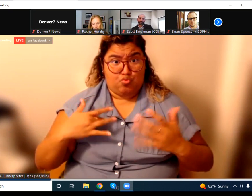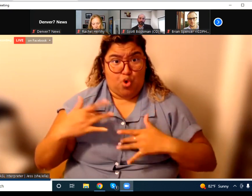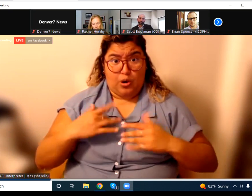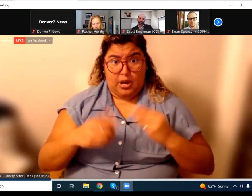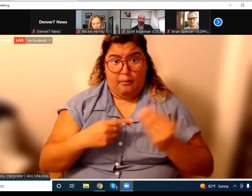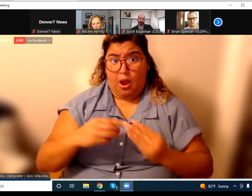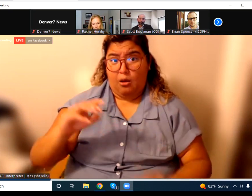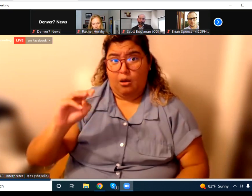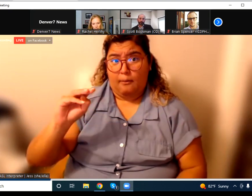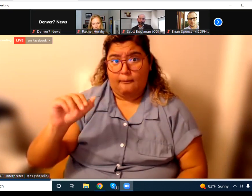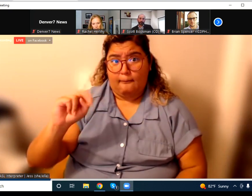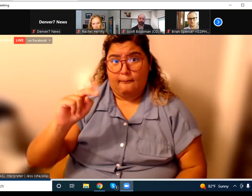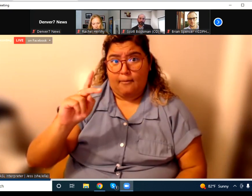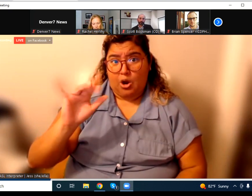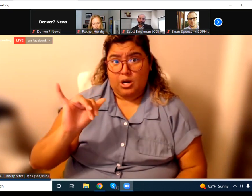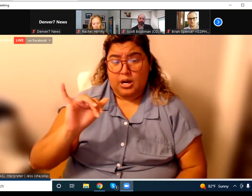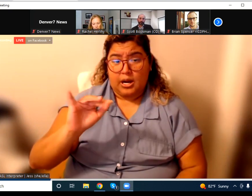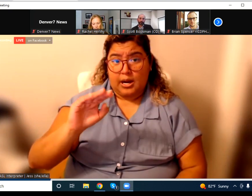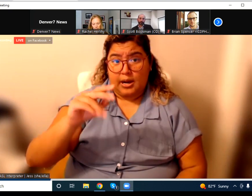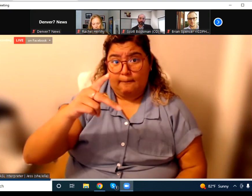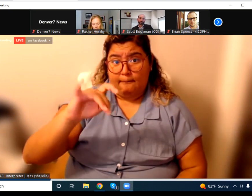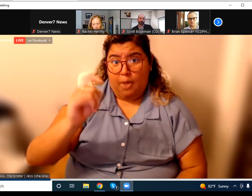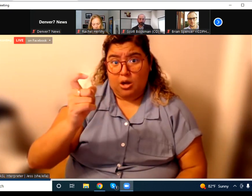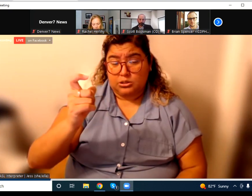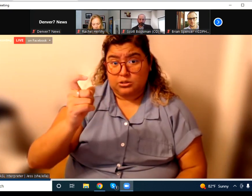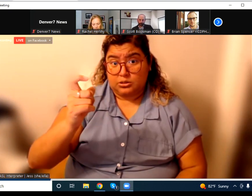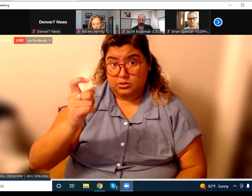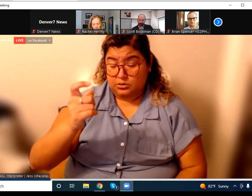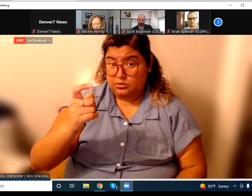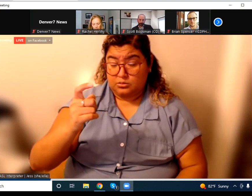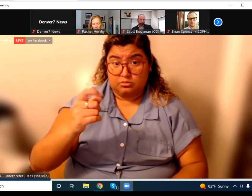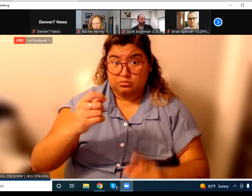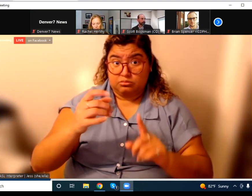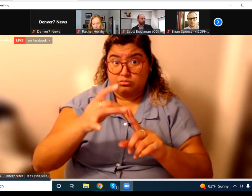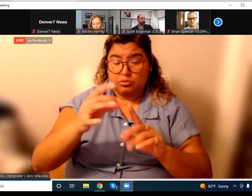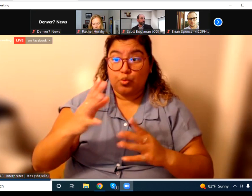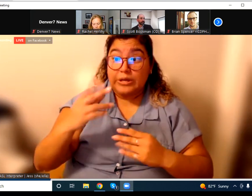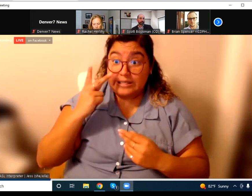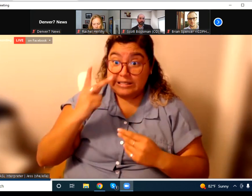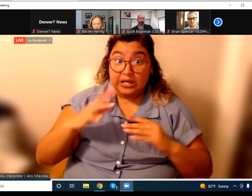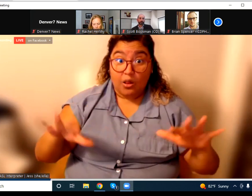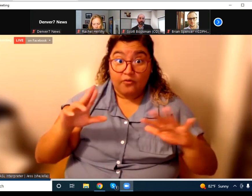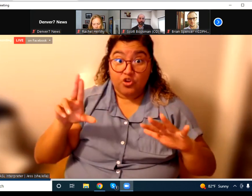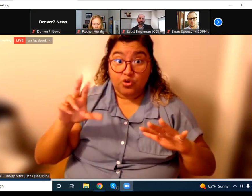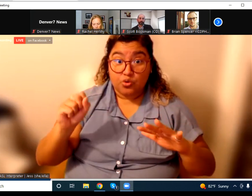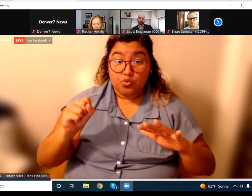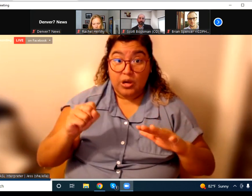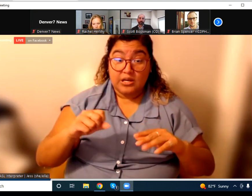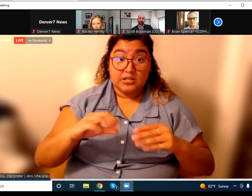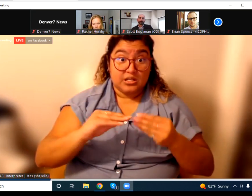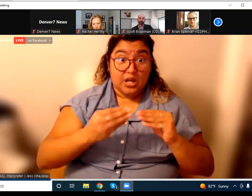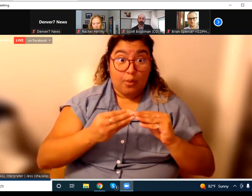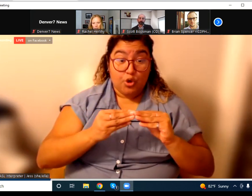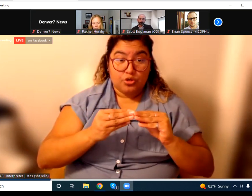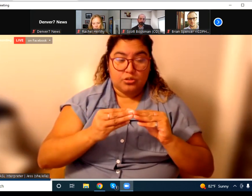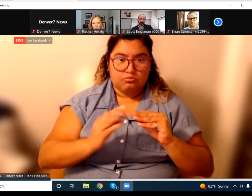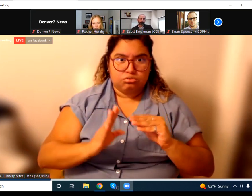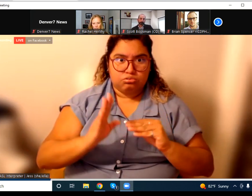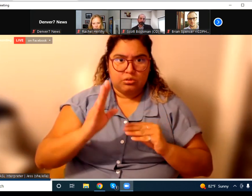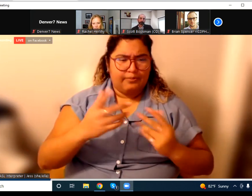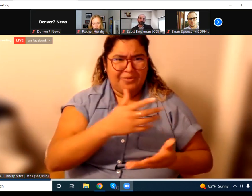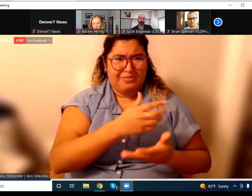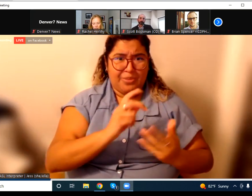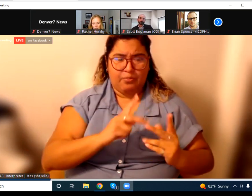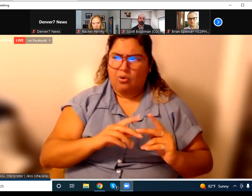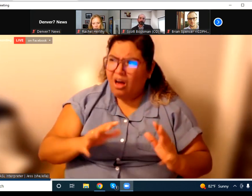seeing the case numbers grow, all over the country. They may be exhausted from dealing with COVID after all this time. What